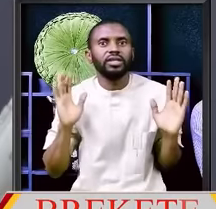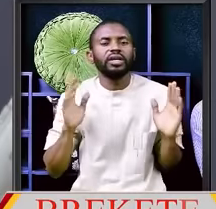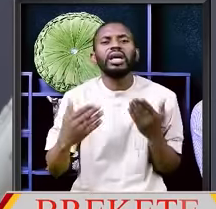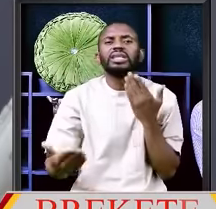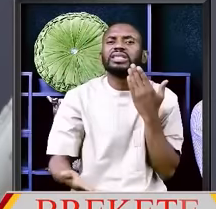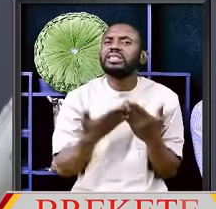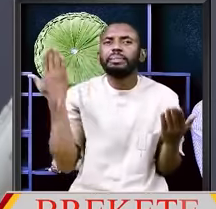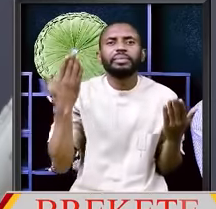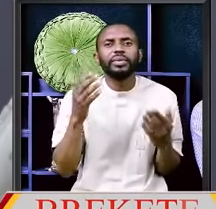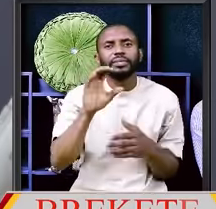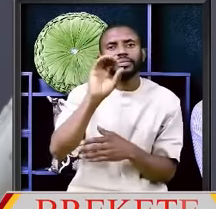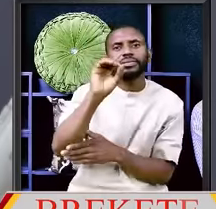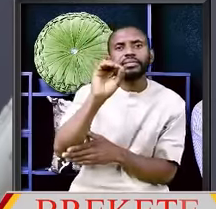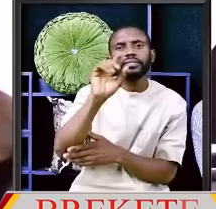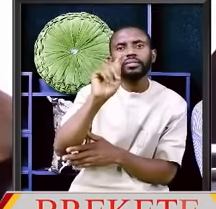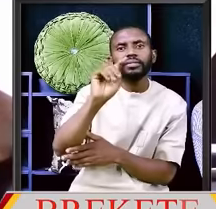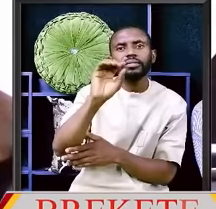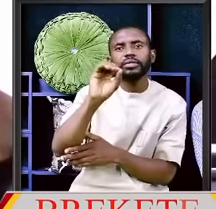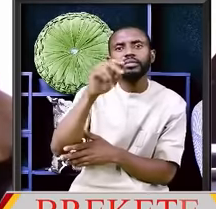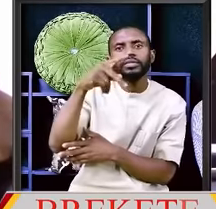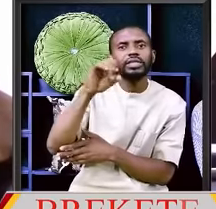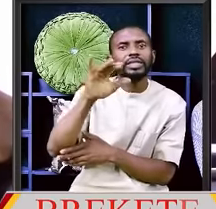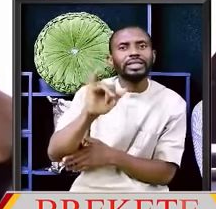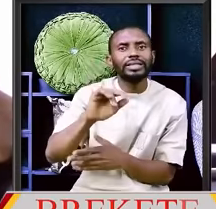Autopsy result. By the police,